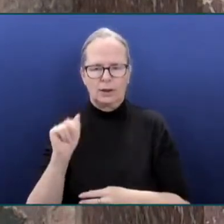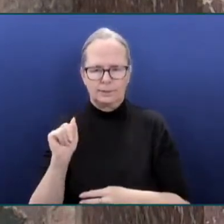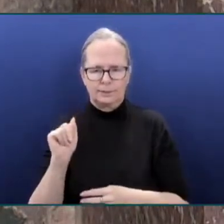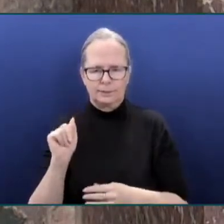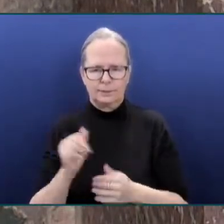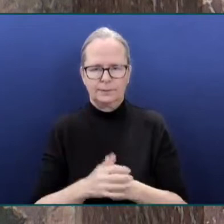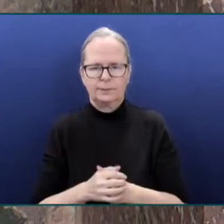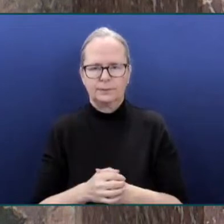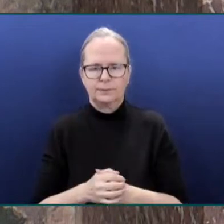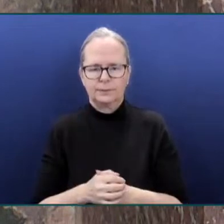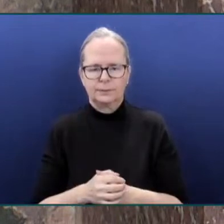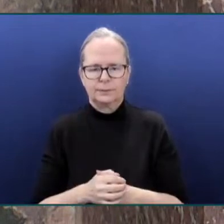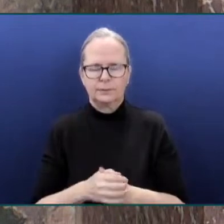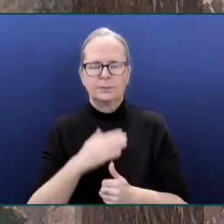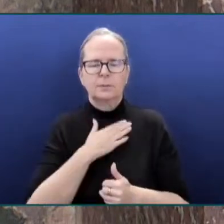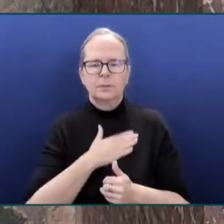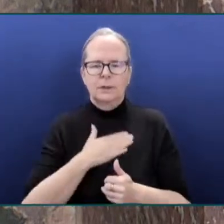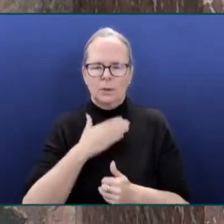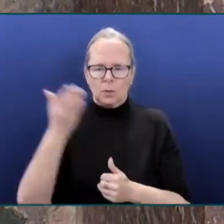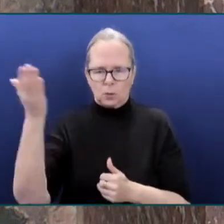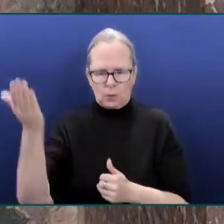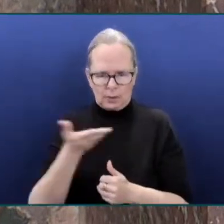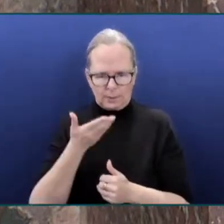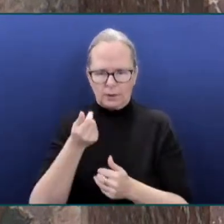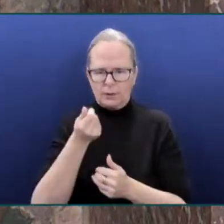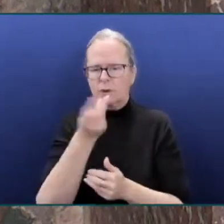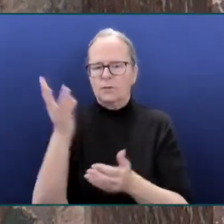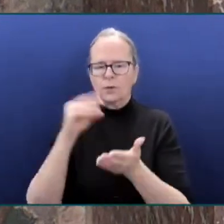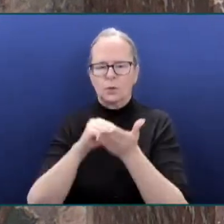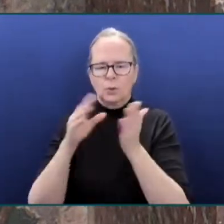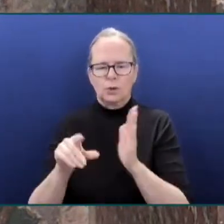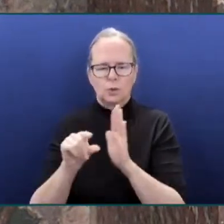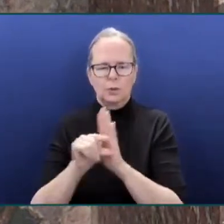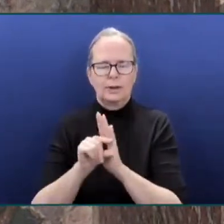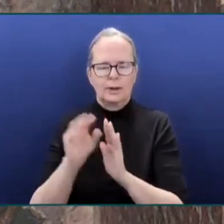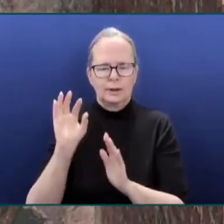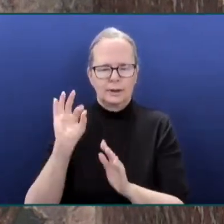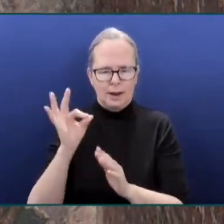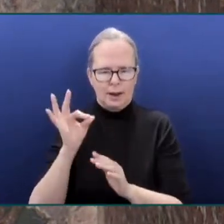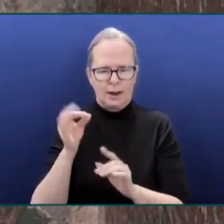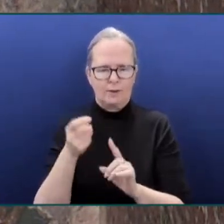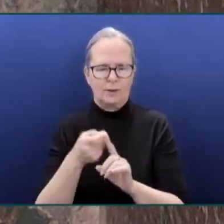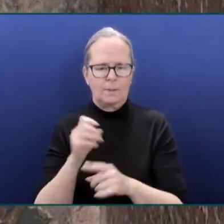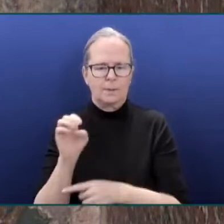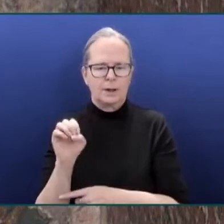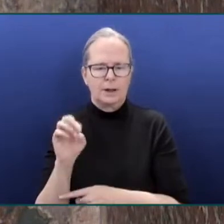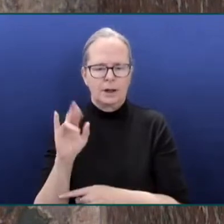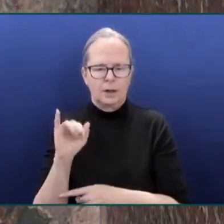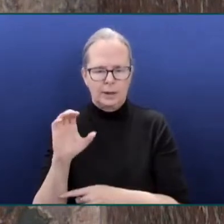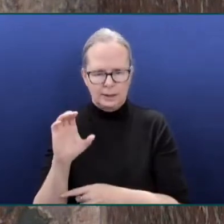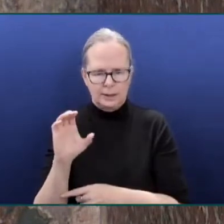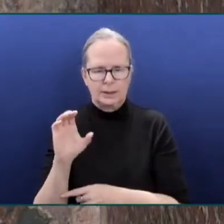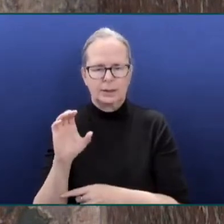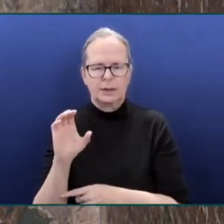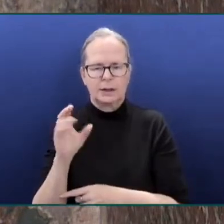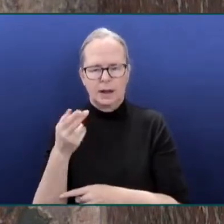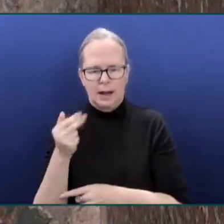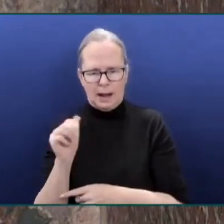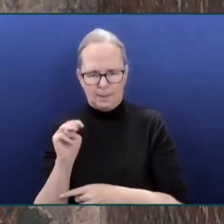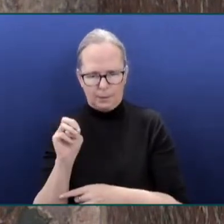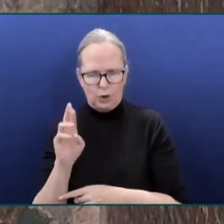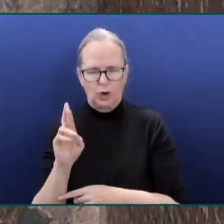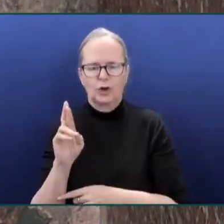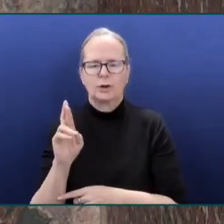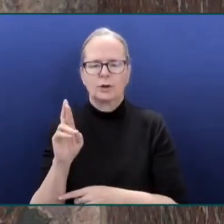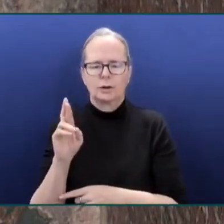grade 9s through 11 from Eric Hamber Secondary School, the Griffins, the school that my wife went to